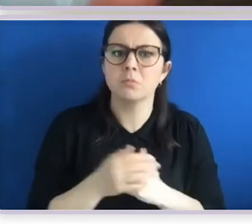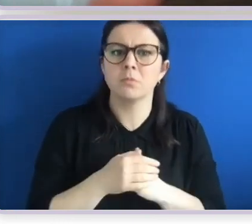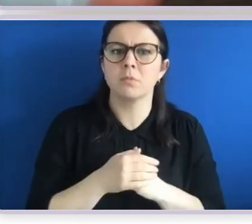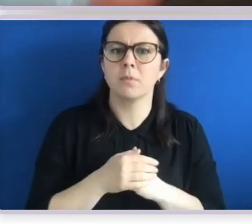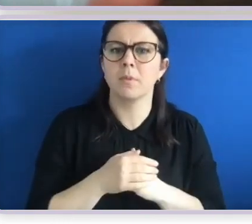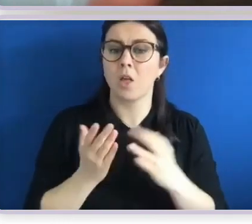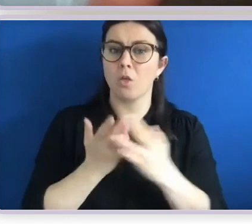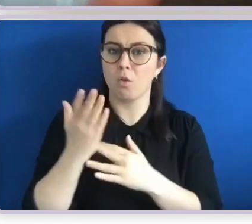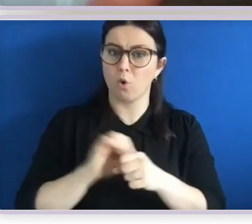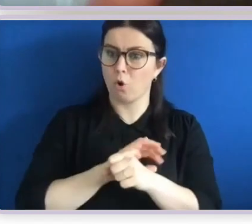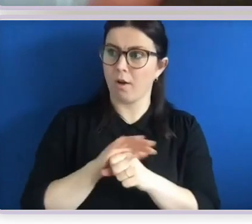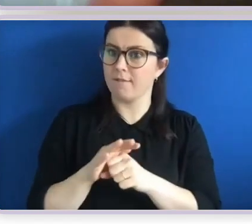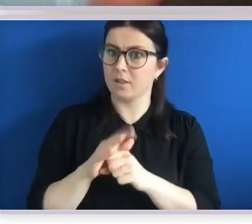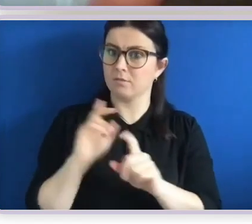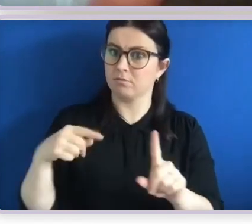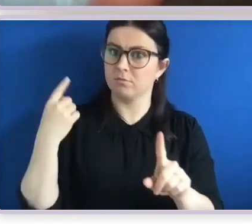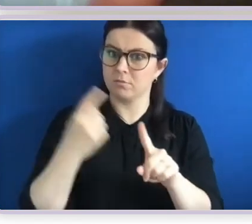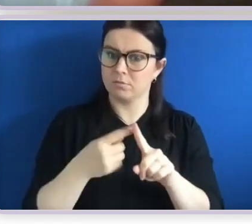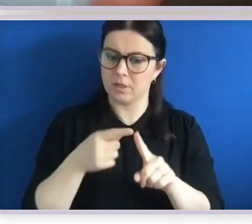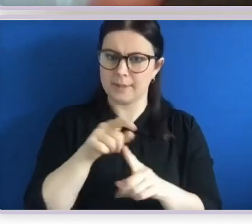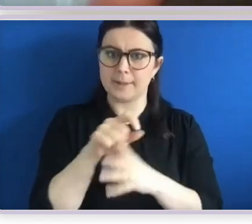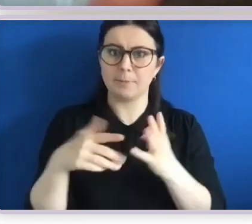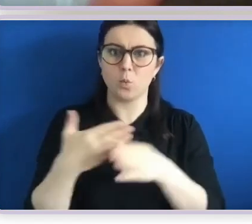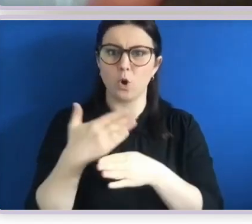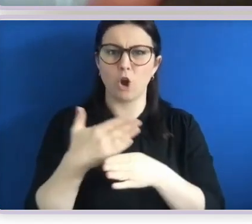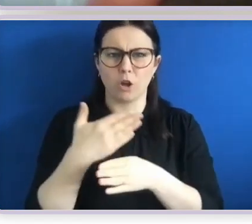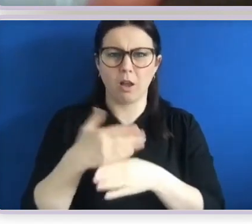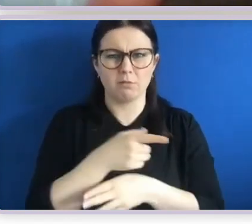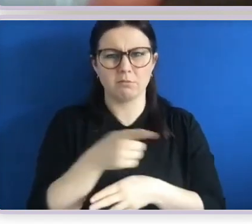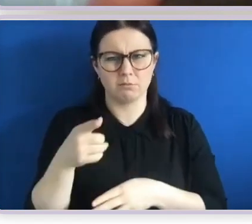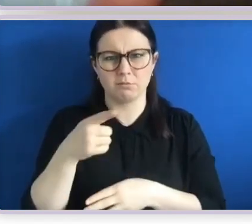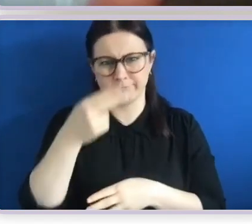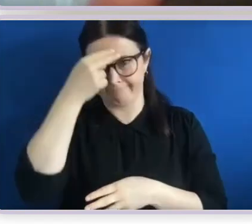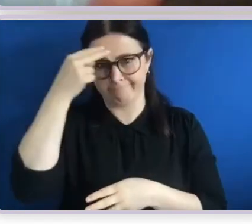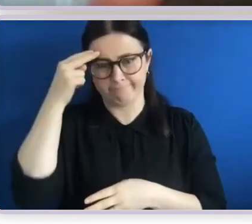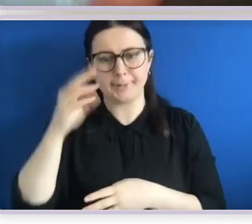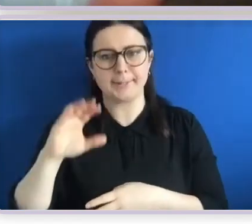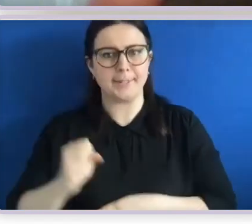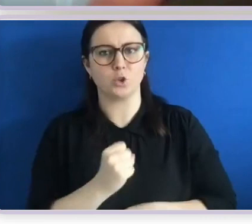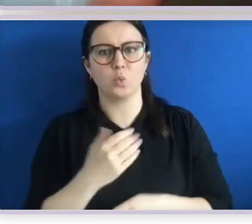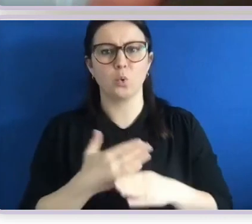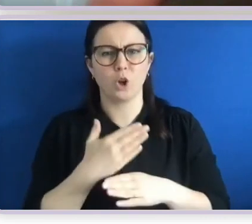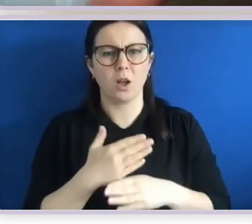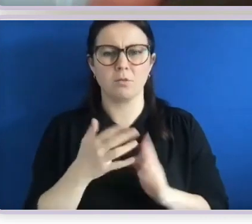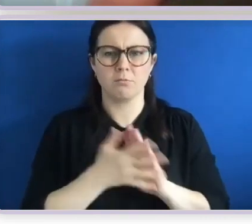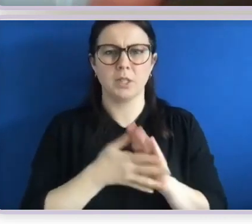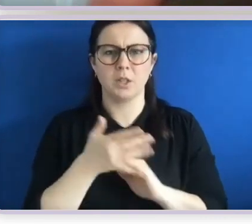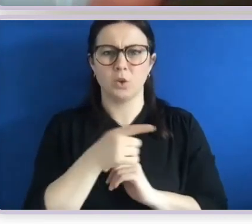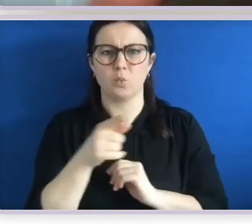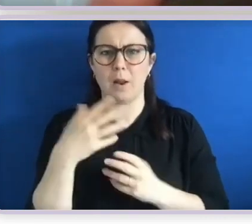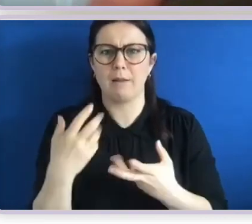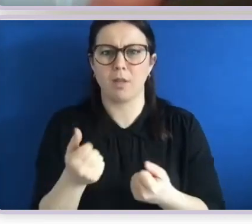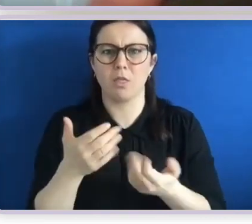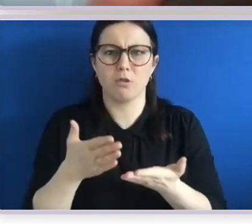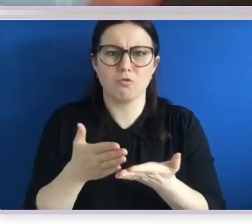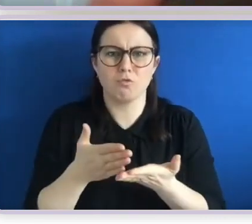moment, disability workers are essential, and so you had the right to be, and the need